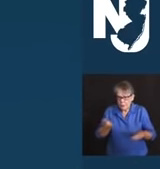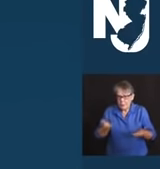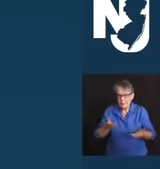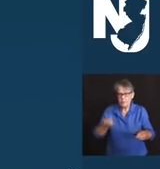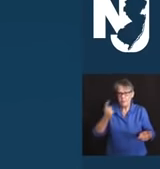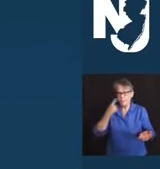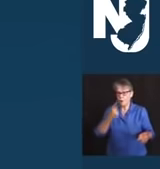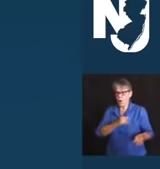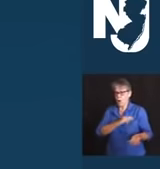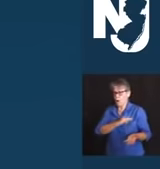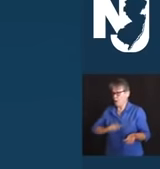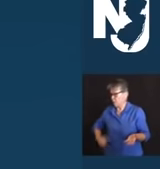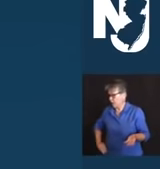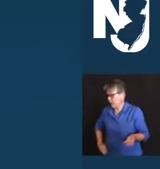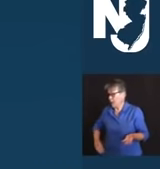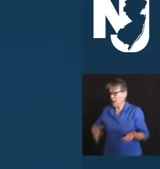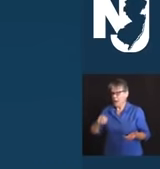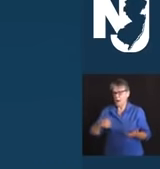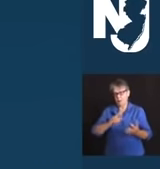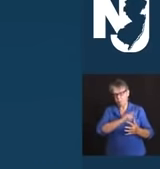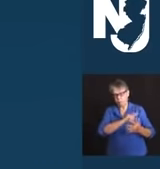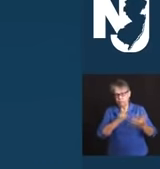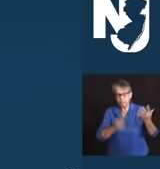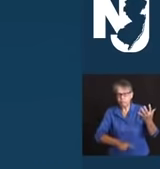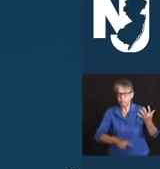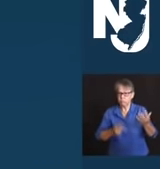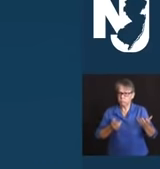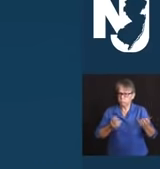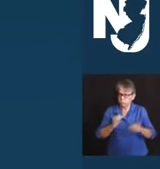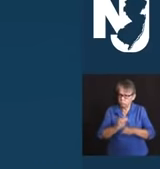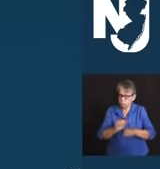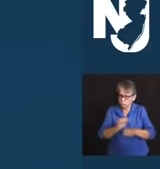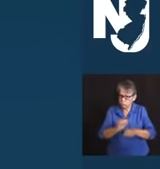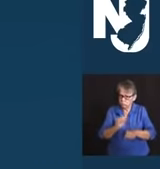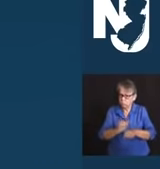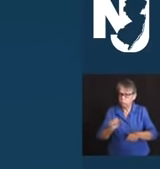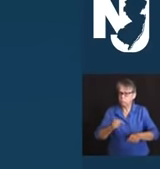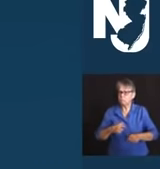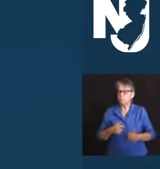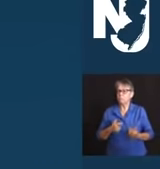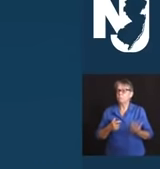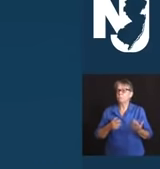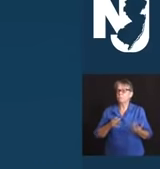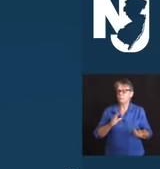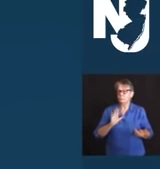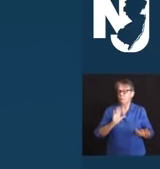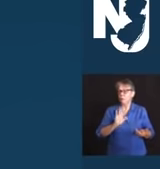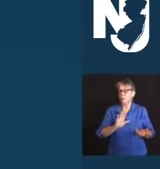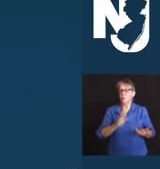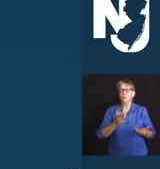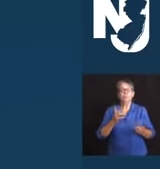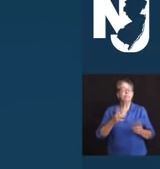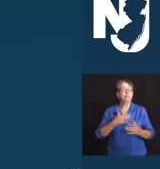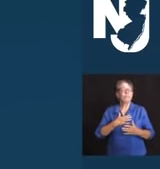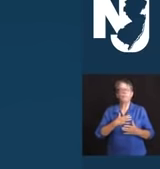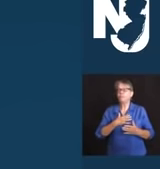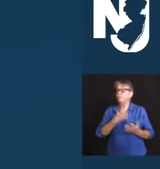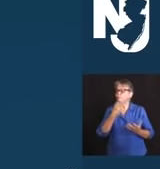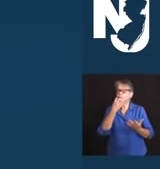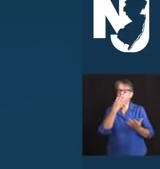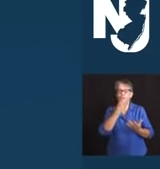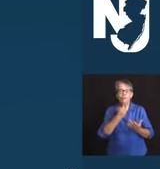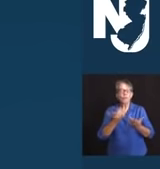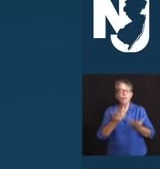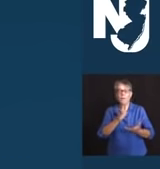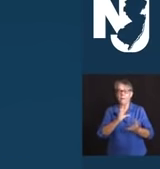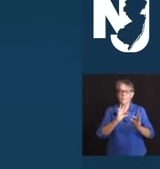Baraka. Family always remained first in Irving's life, and he was a loving father to his and Melissa's sons, Irving IV